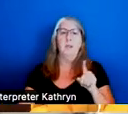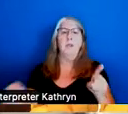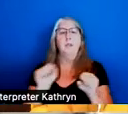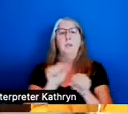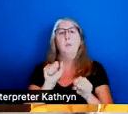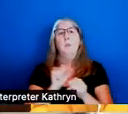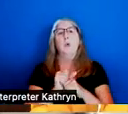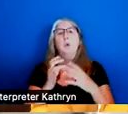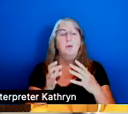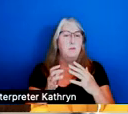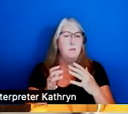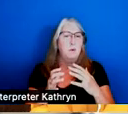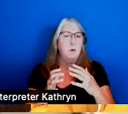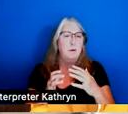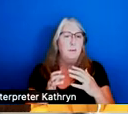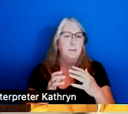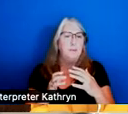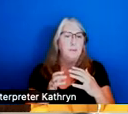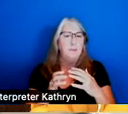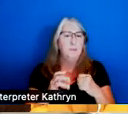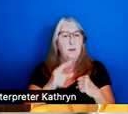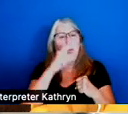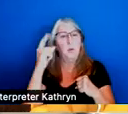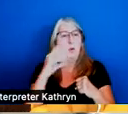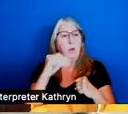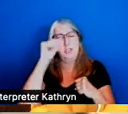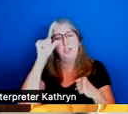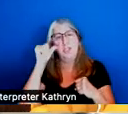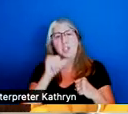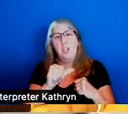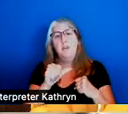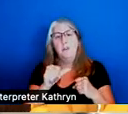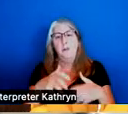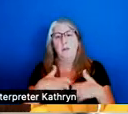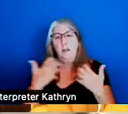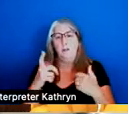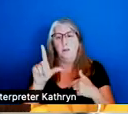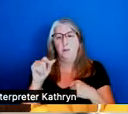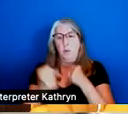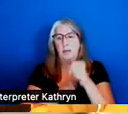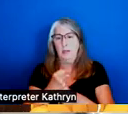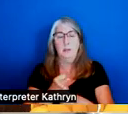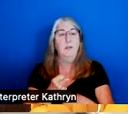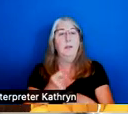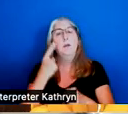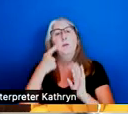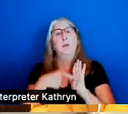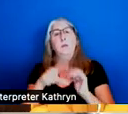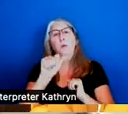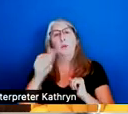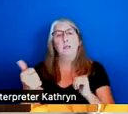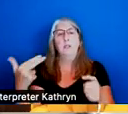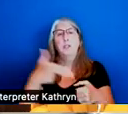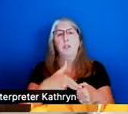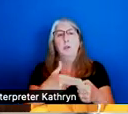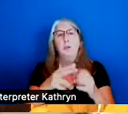and gender-based violence for over 20 years. For example, in 2010, she joined the American Bar